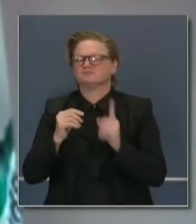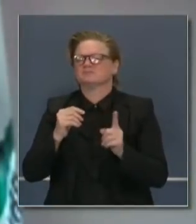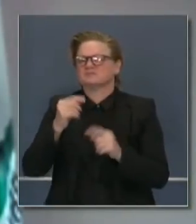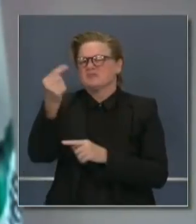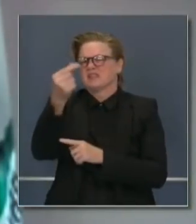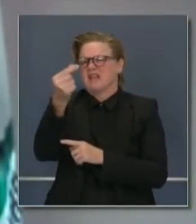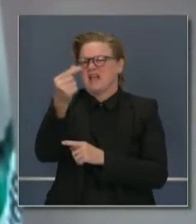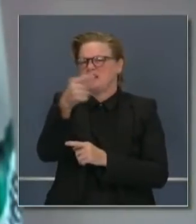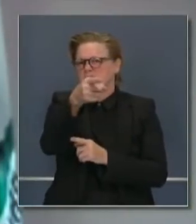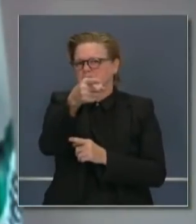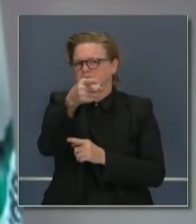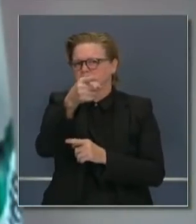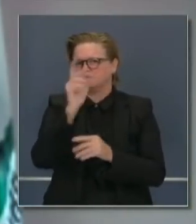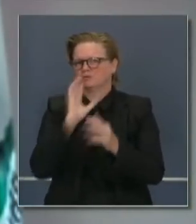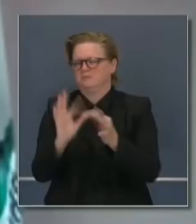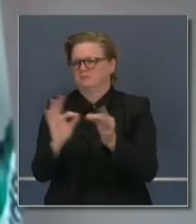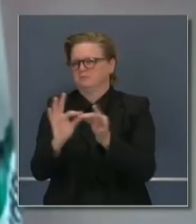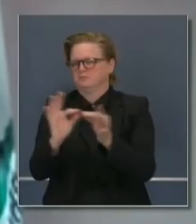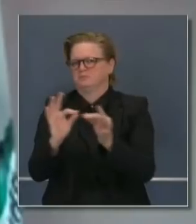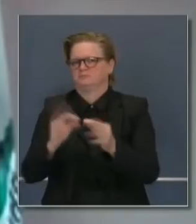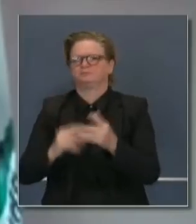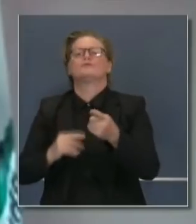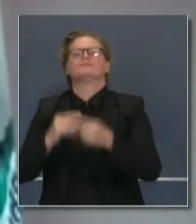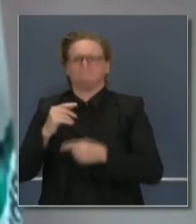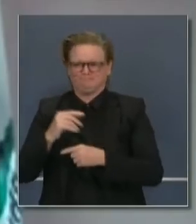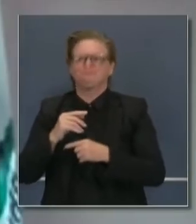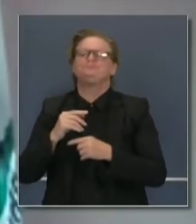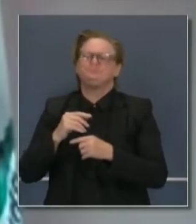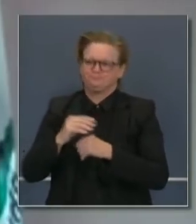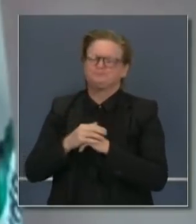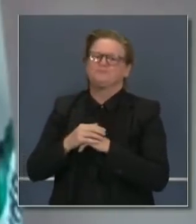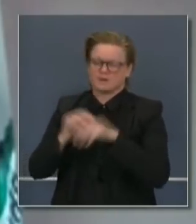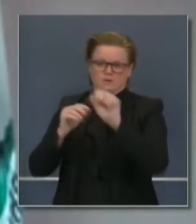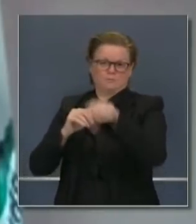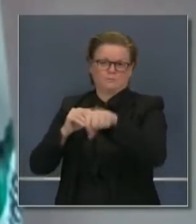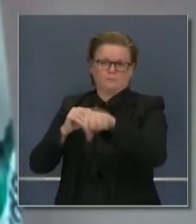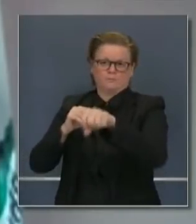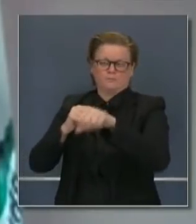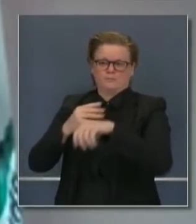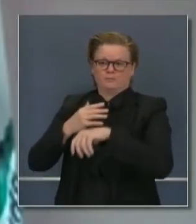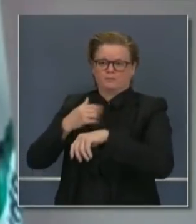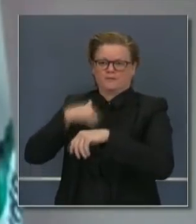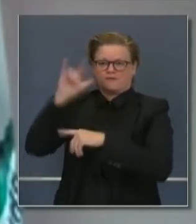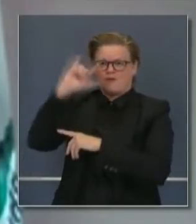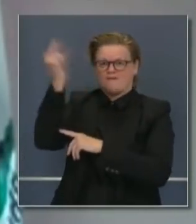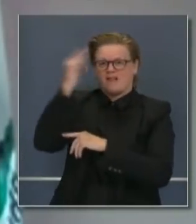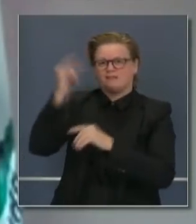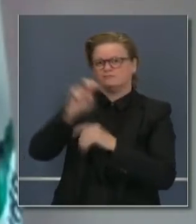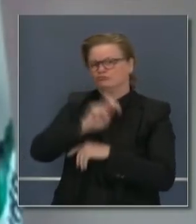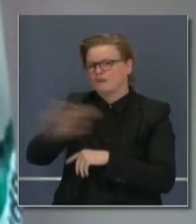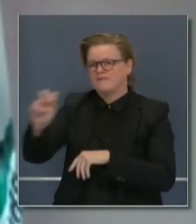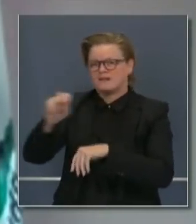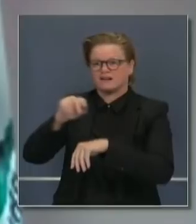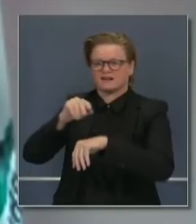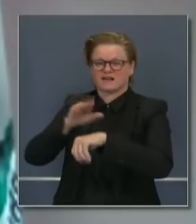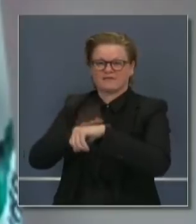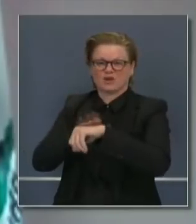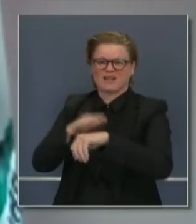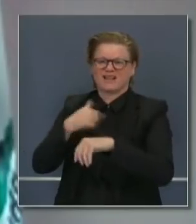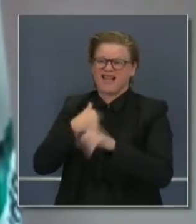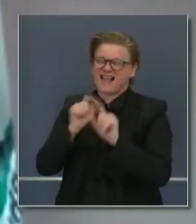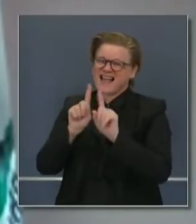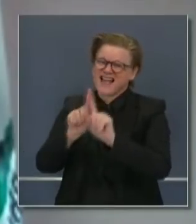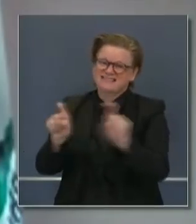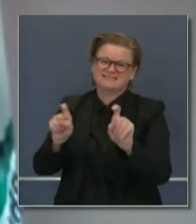You're right. The advisory is really us telling our communities and asking our communities